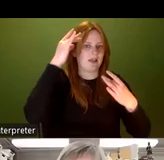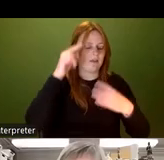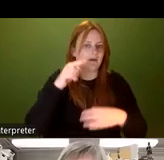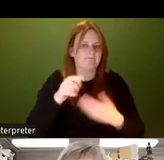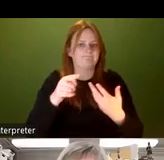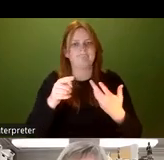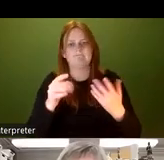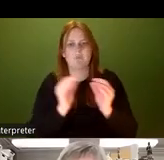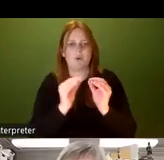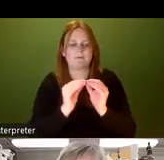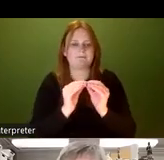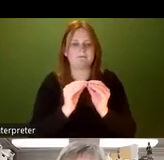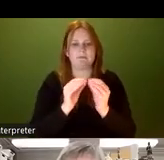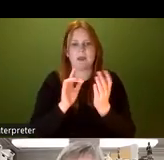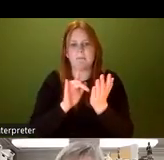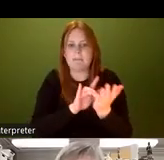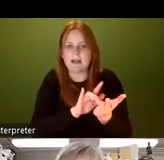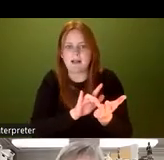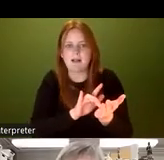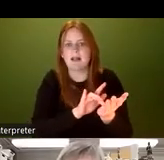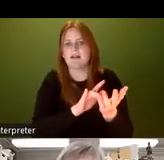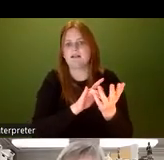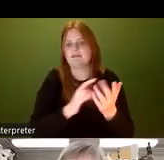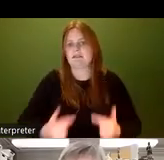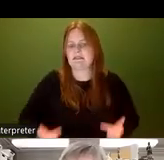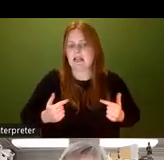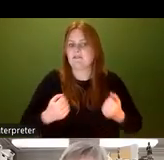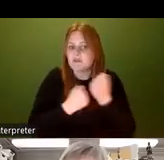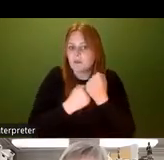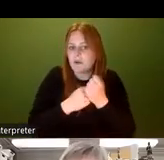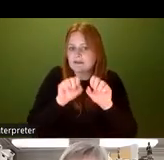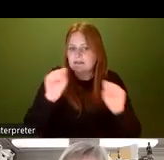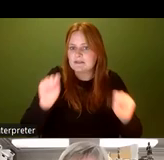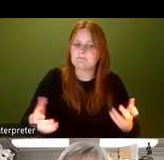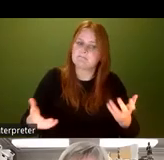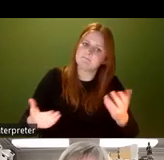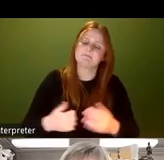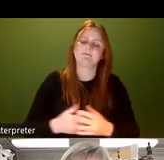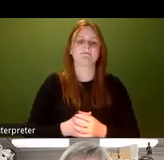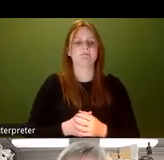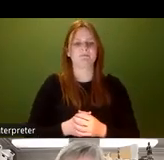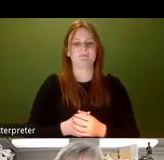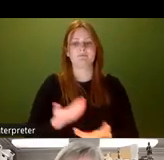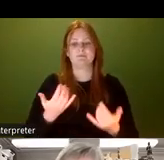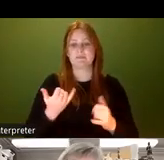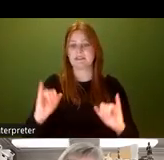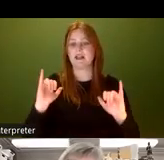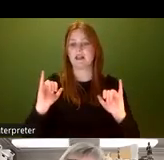a little bit more medical, even more so now, maybe certainly still concerned